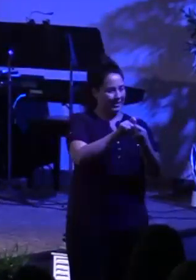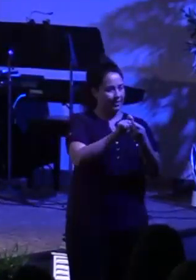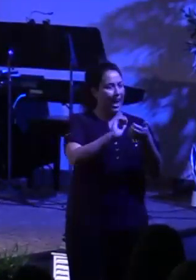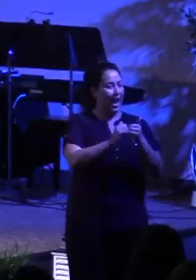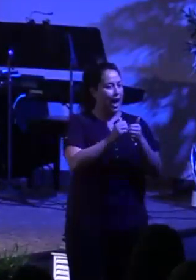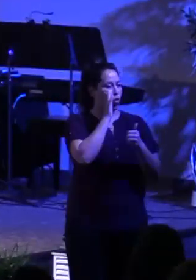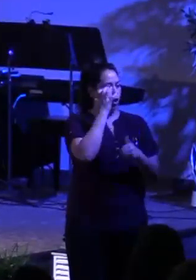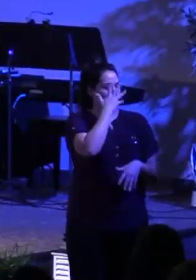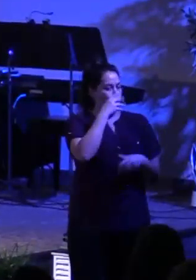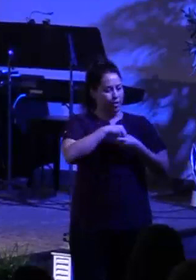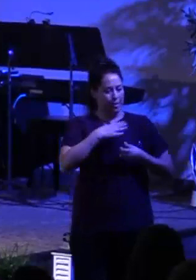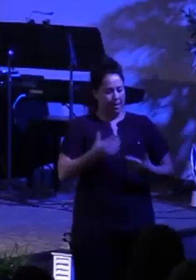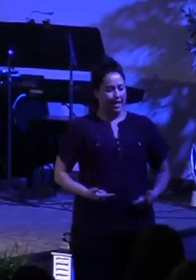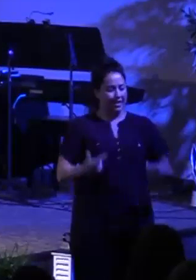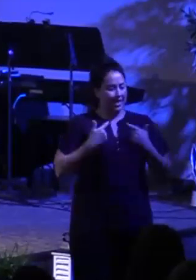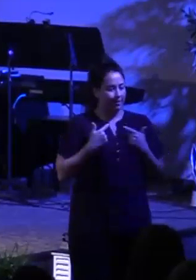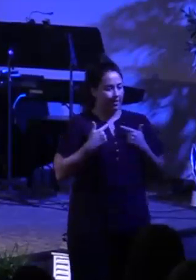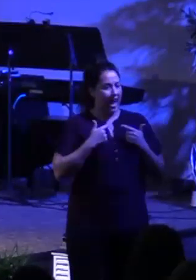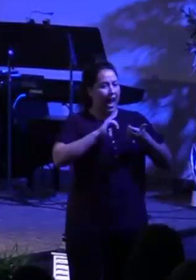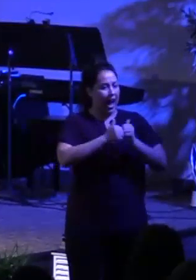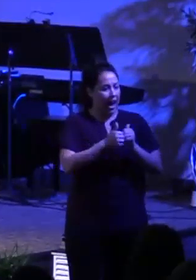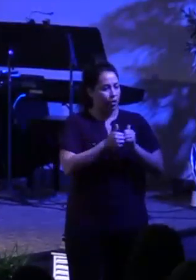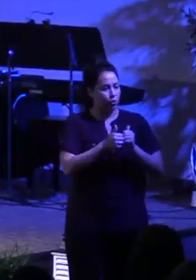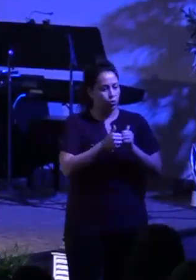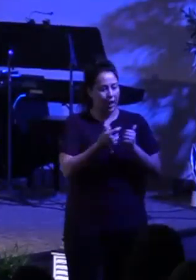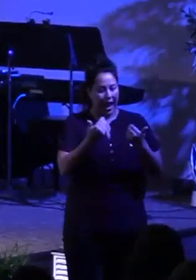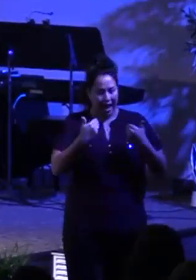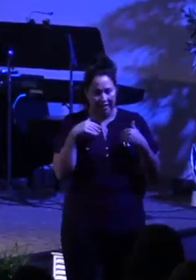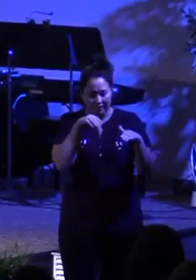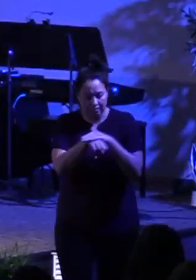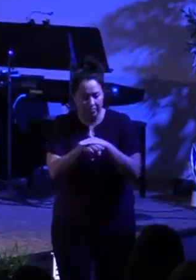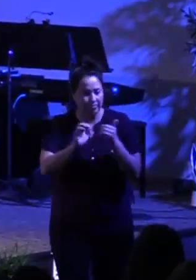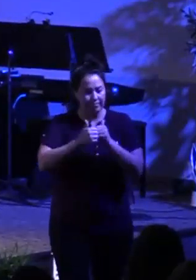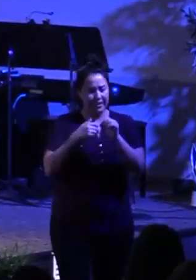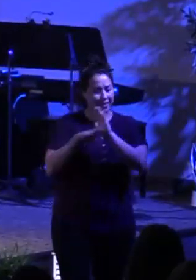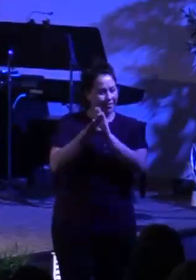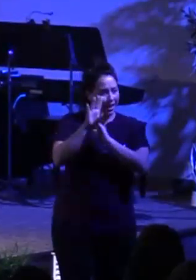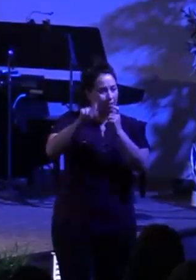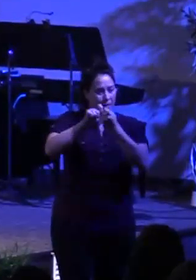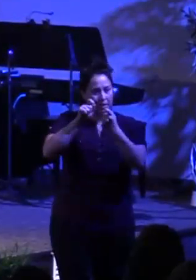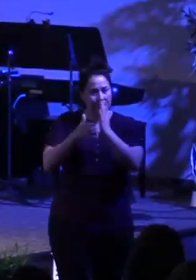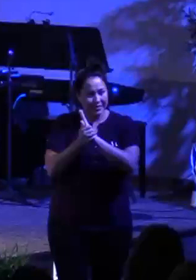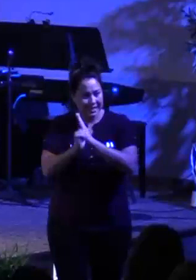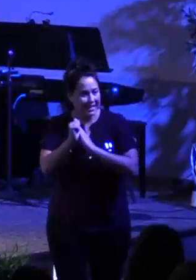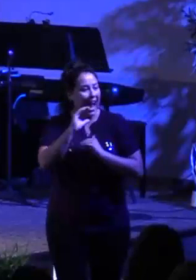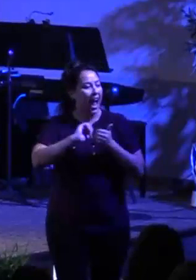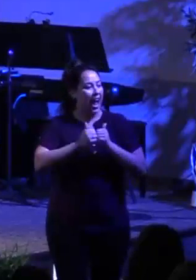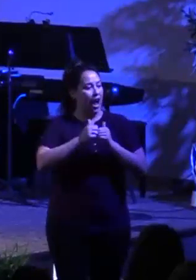life. How to get that, how to have access to this, how to develop these skills, and how to keep it long